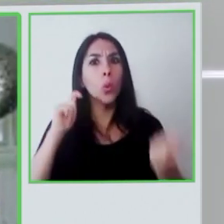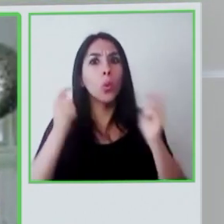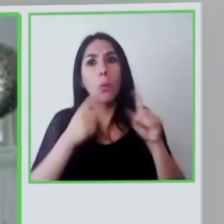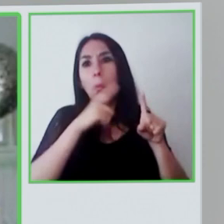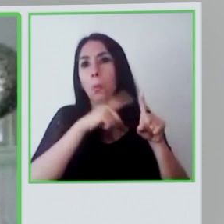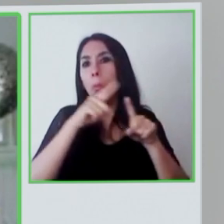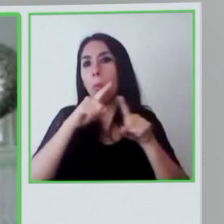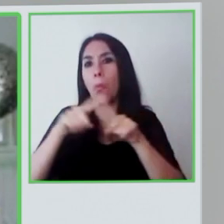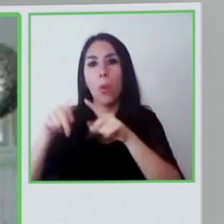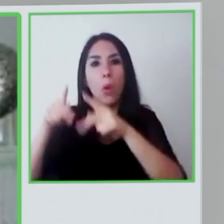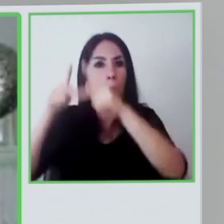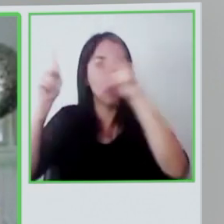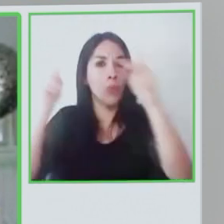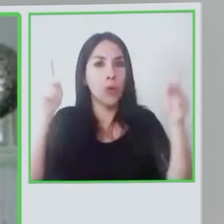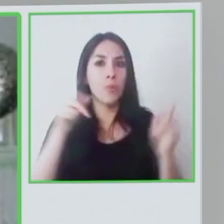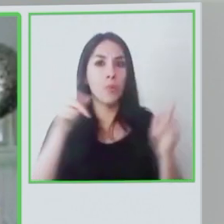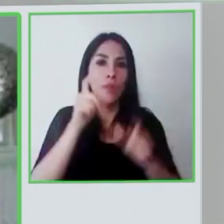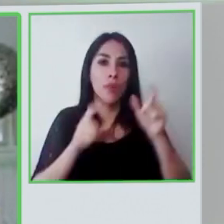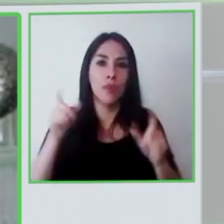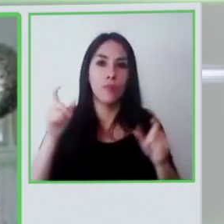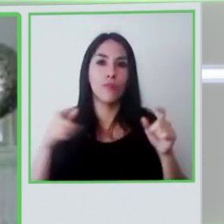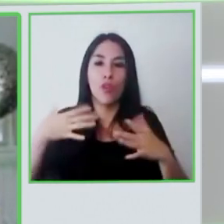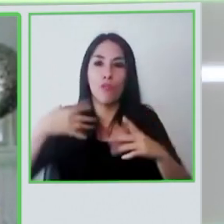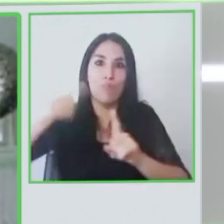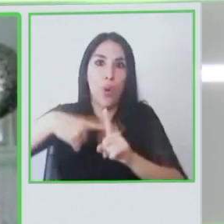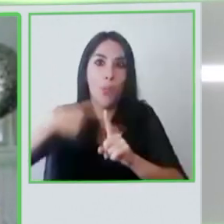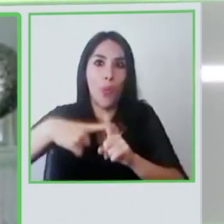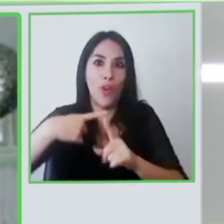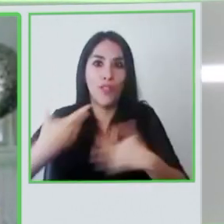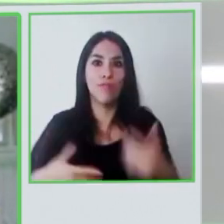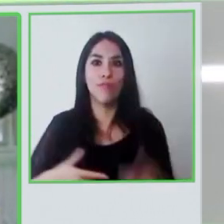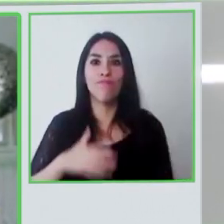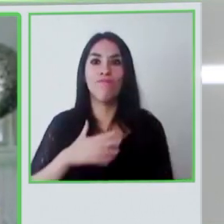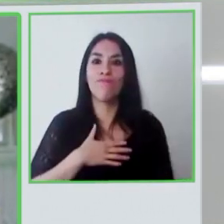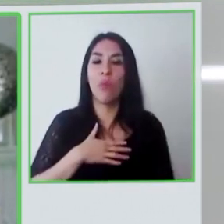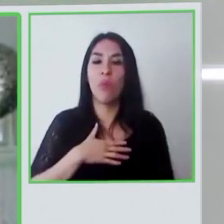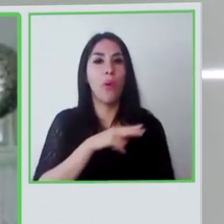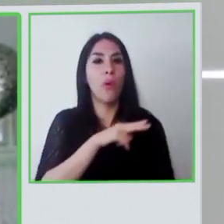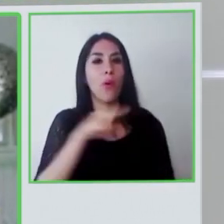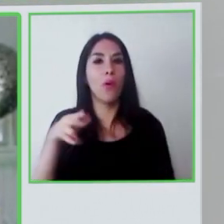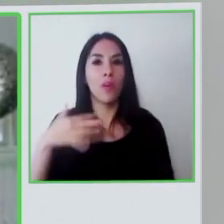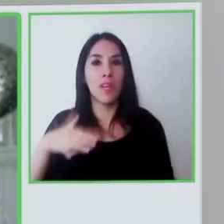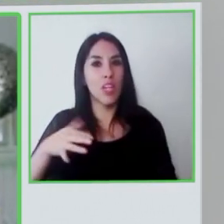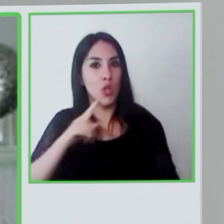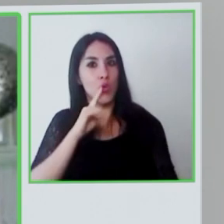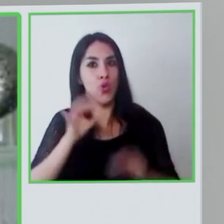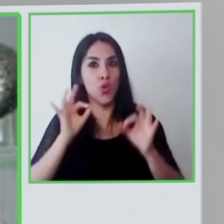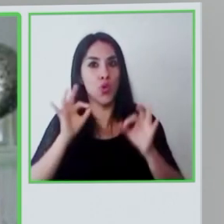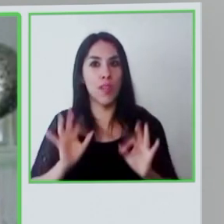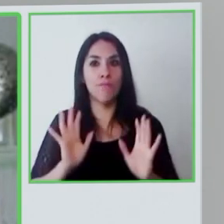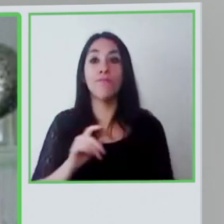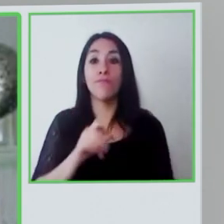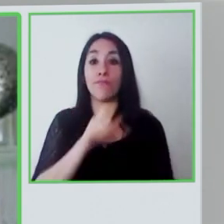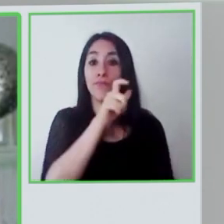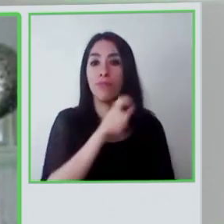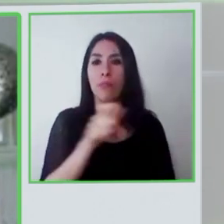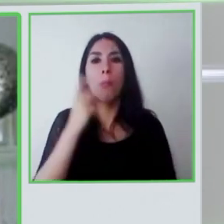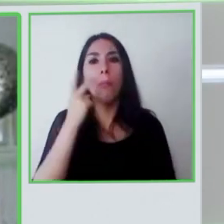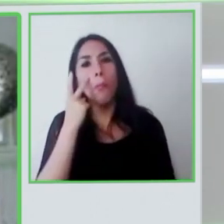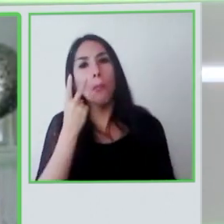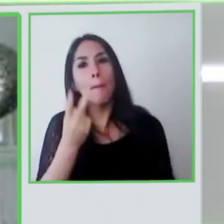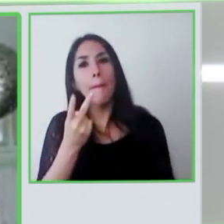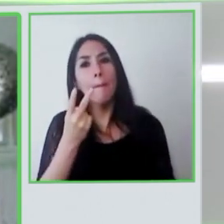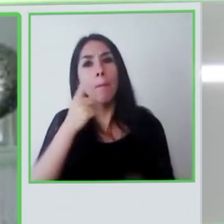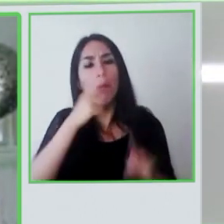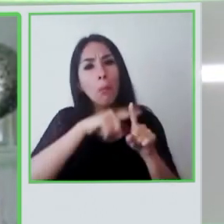places. And I think we can be certain and we can hope that employees